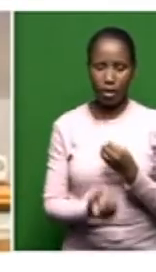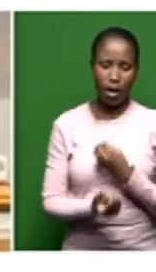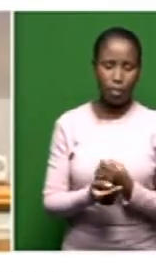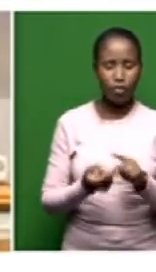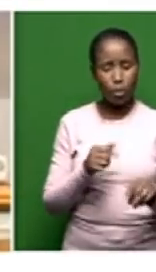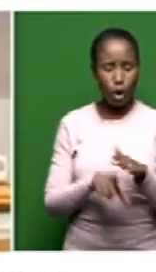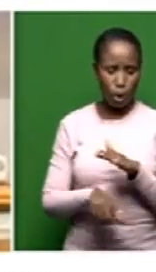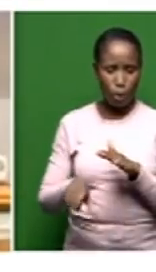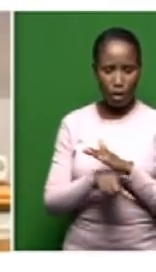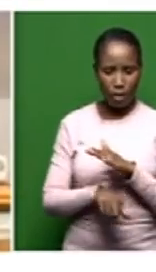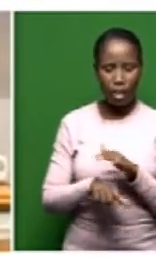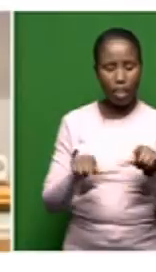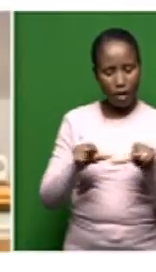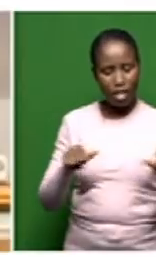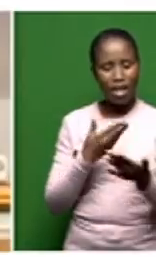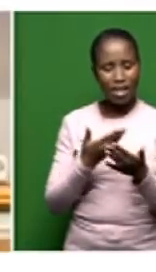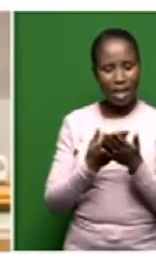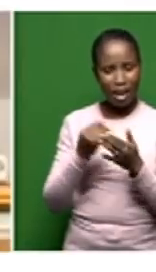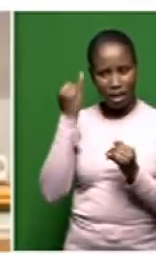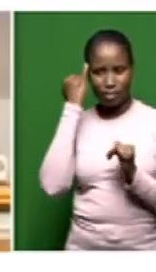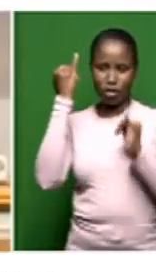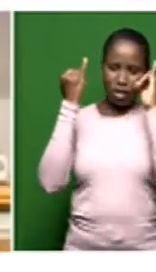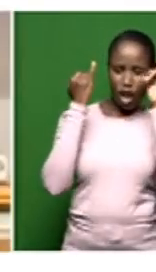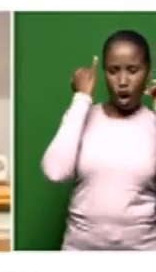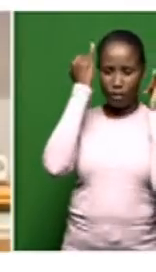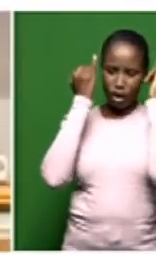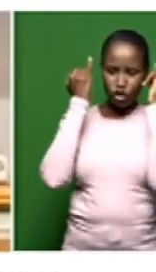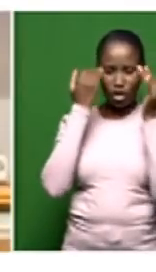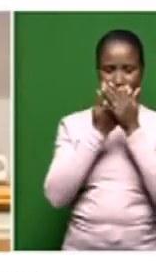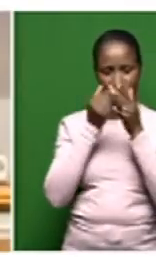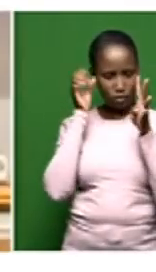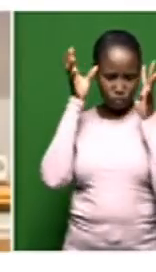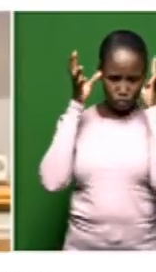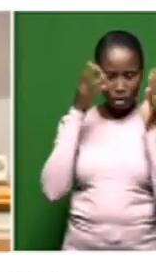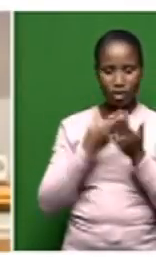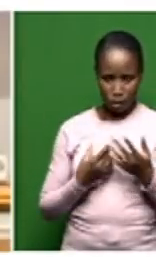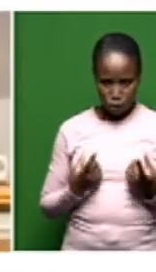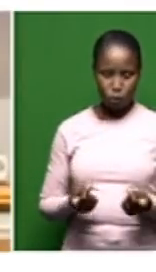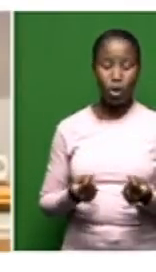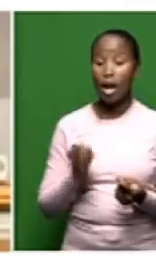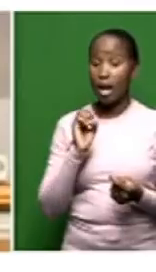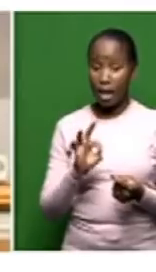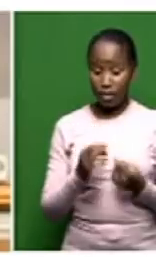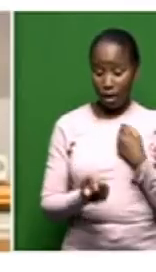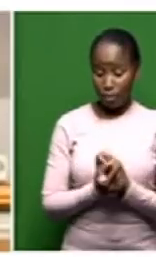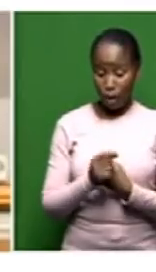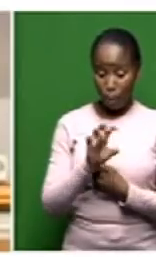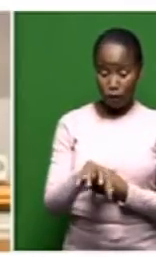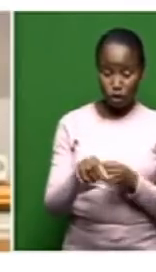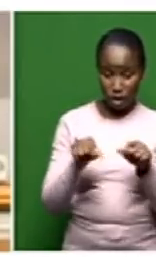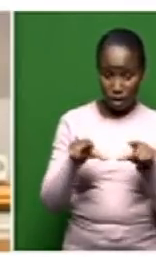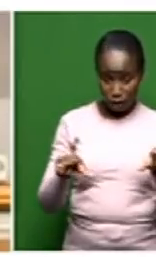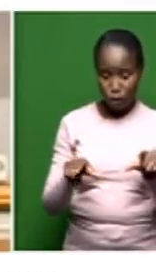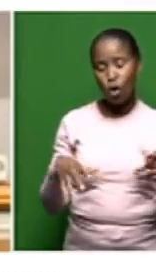to come up with innovative ideas, to deliver services, even perhaps if there's a provincial level, another